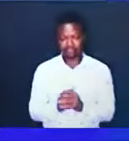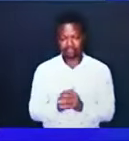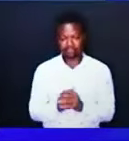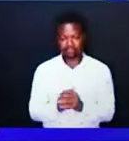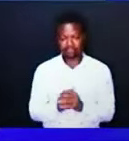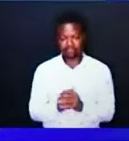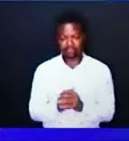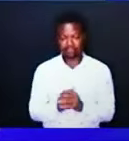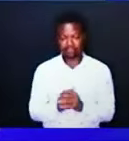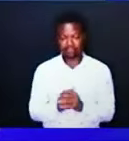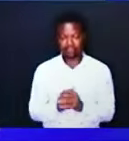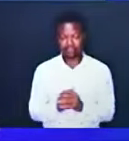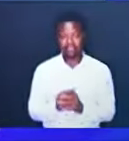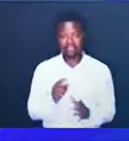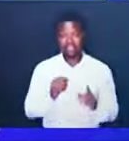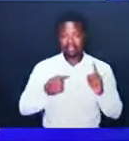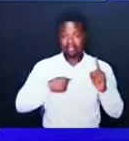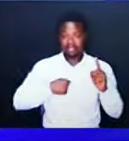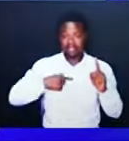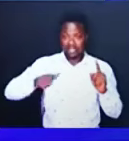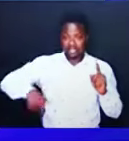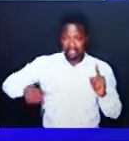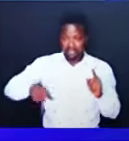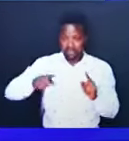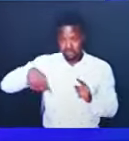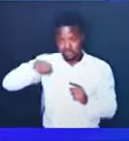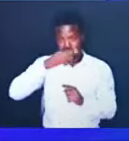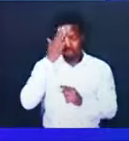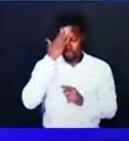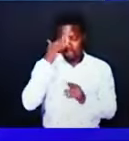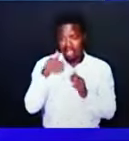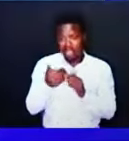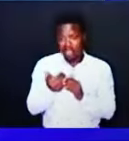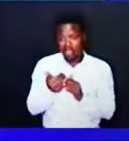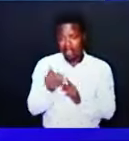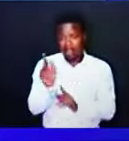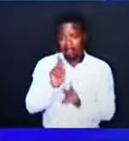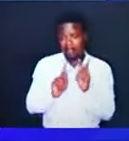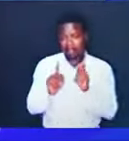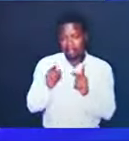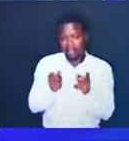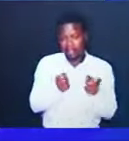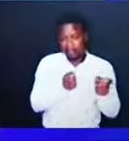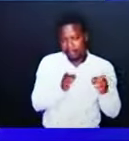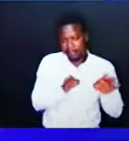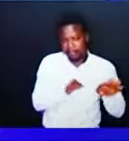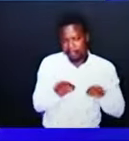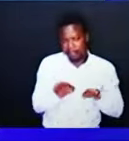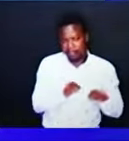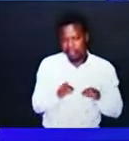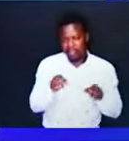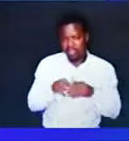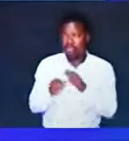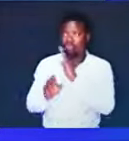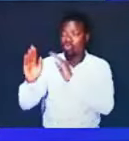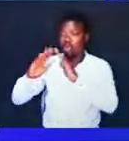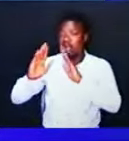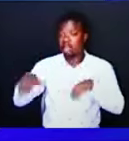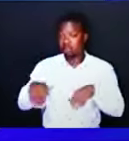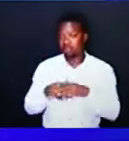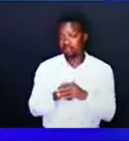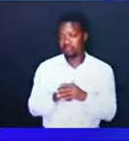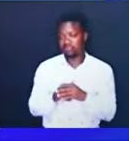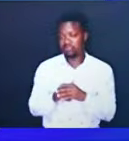First Timothy 3:15. If I am delayed, you will know how people ought to conduct themselves in God's